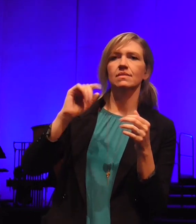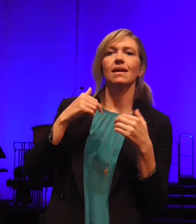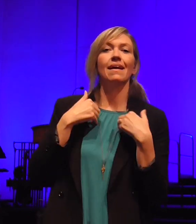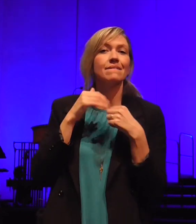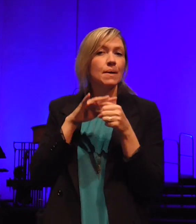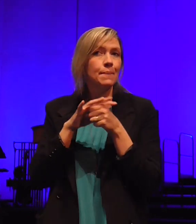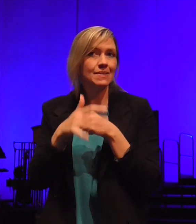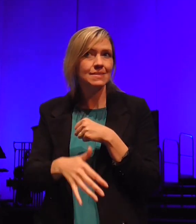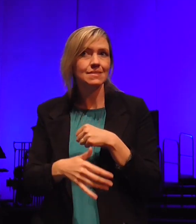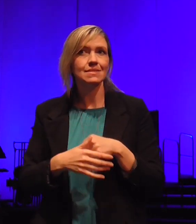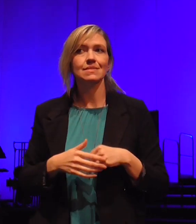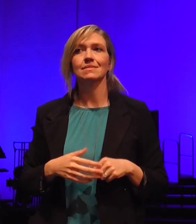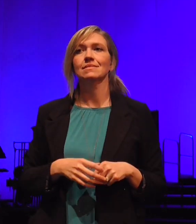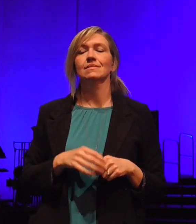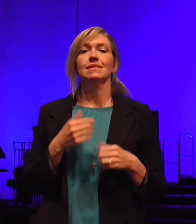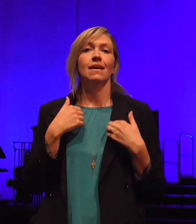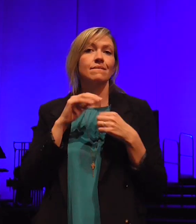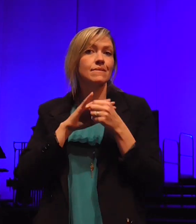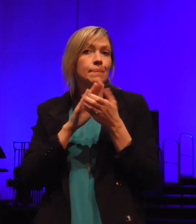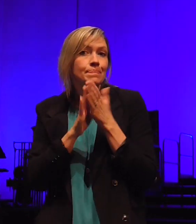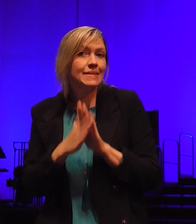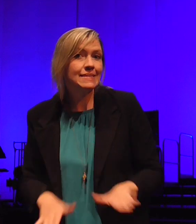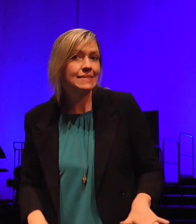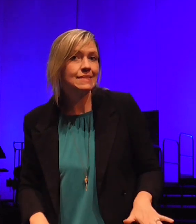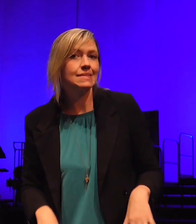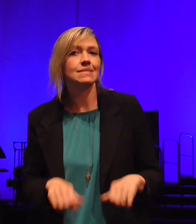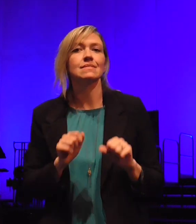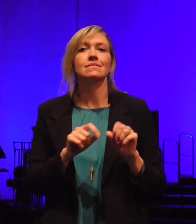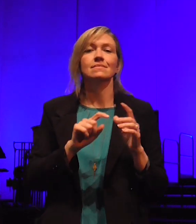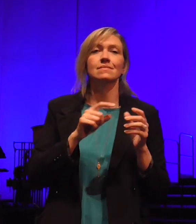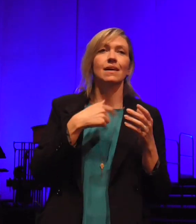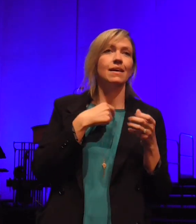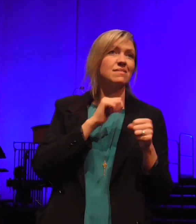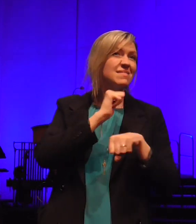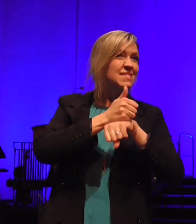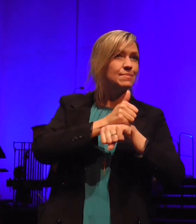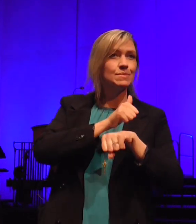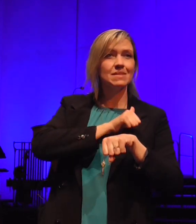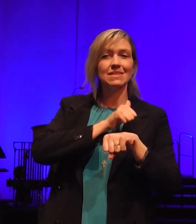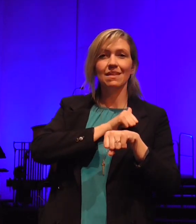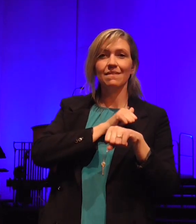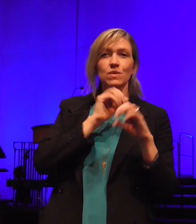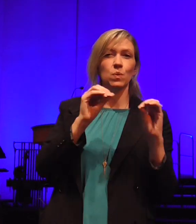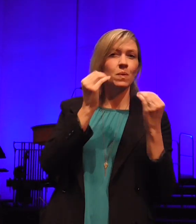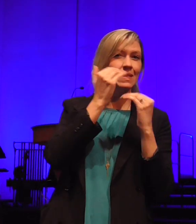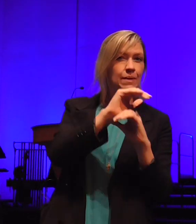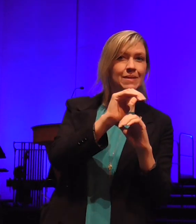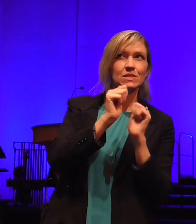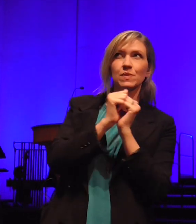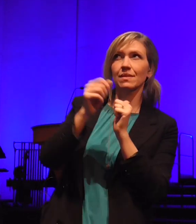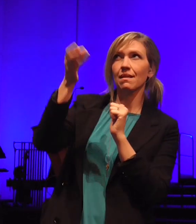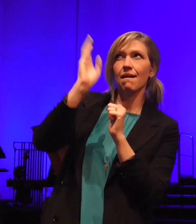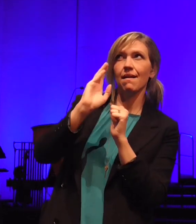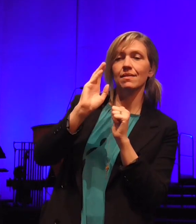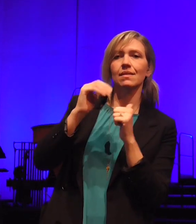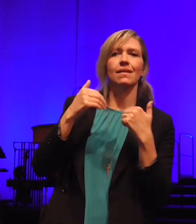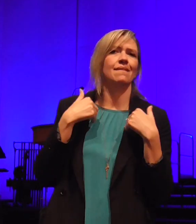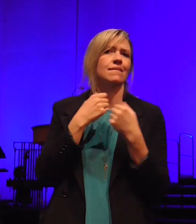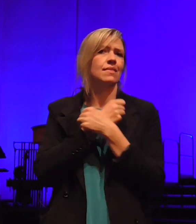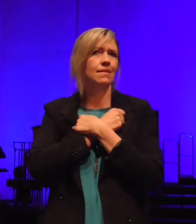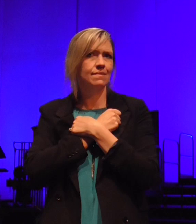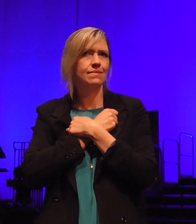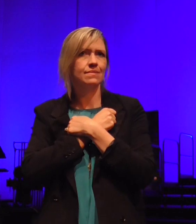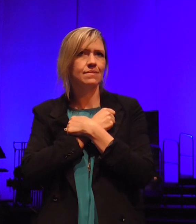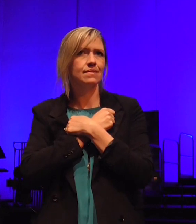in the unlimited substance of God, and I have peace. I establish myself in the unlimited substance of God, and I